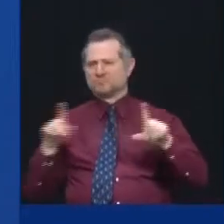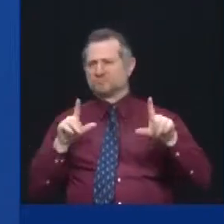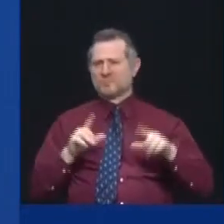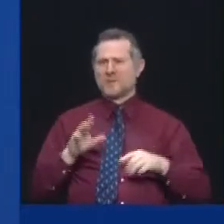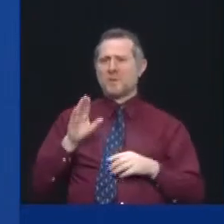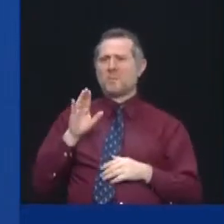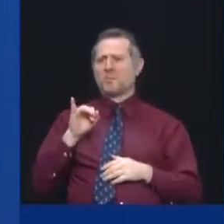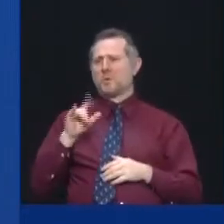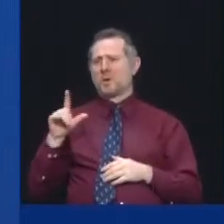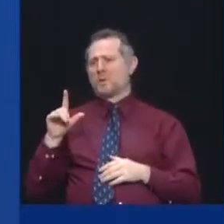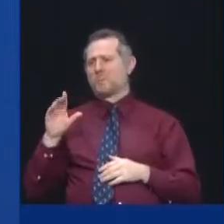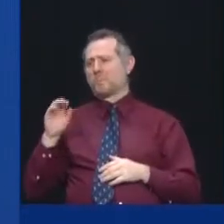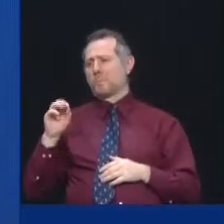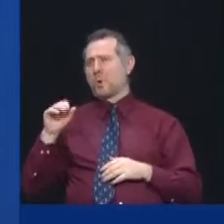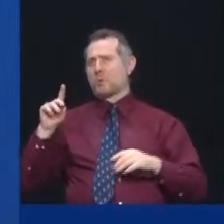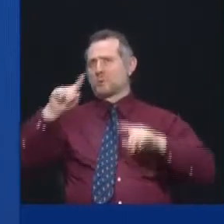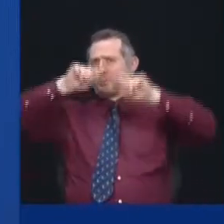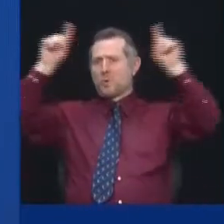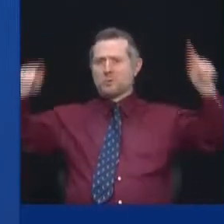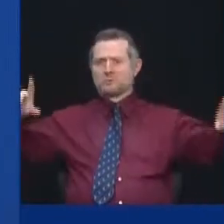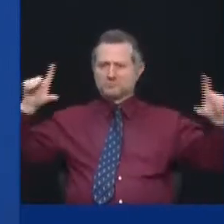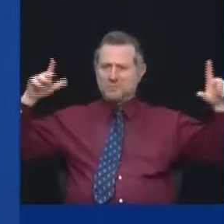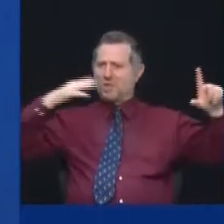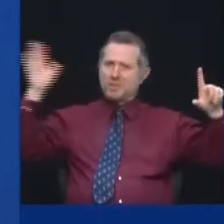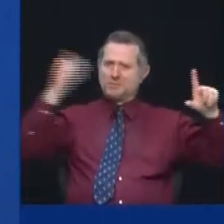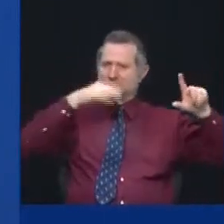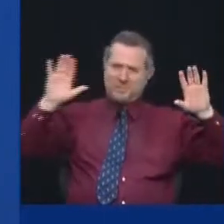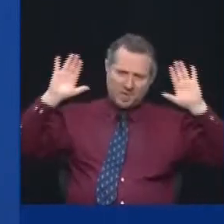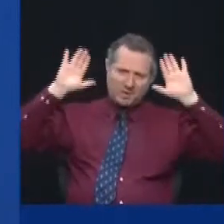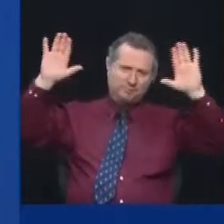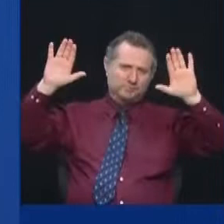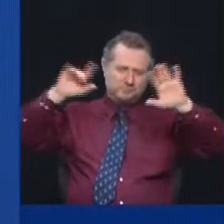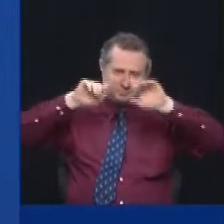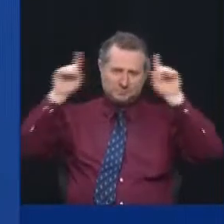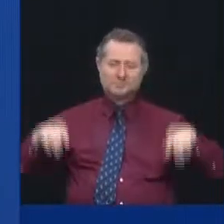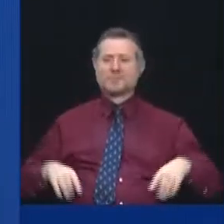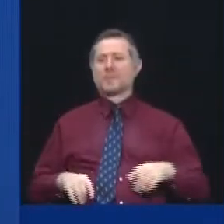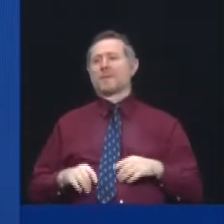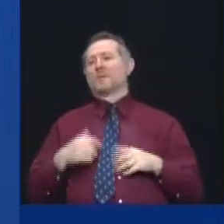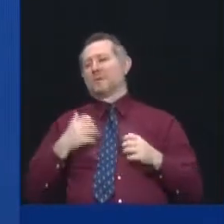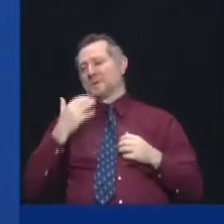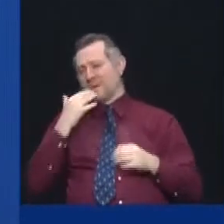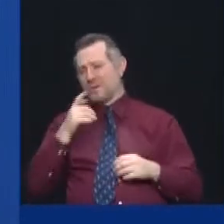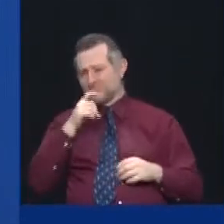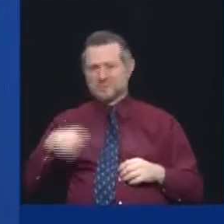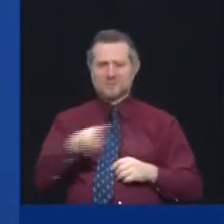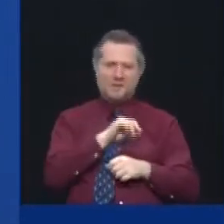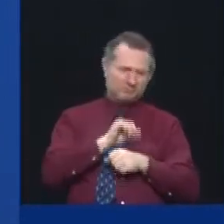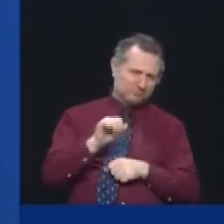function of vision and daring and action. The World Trade Center,